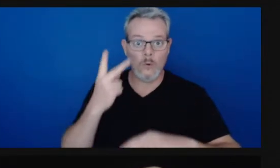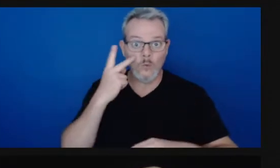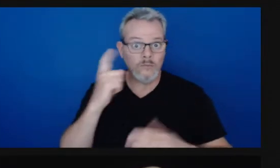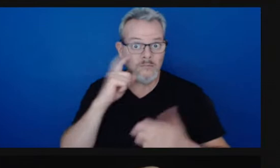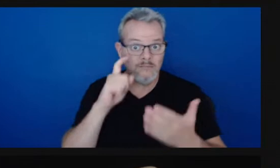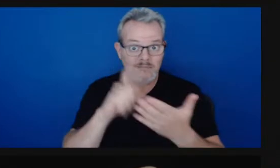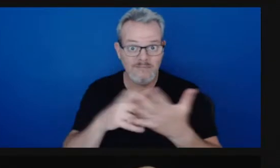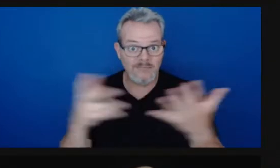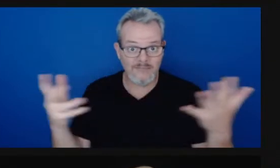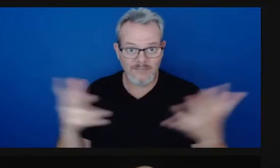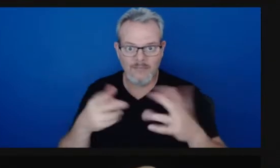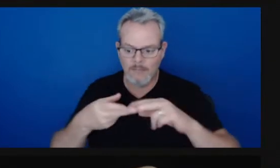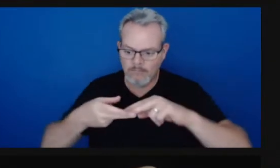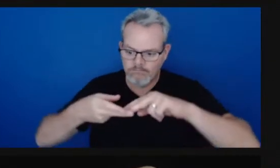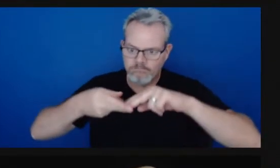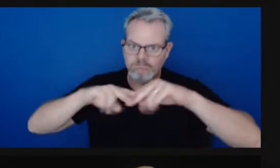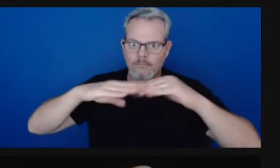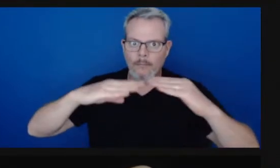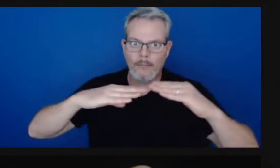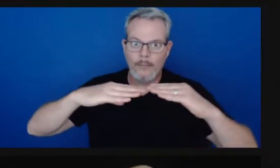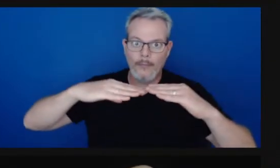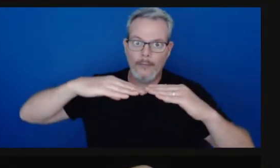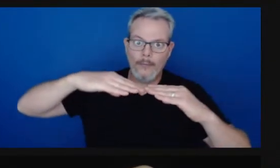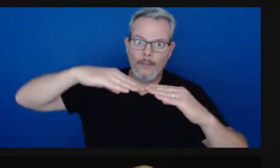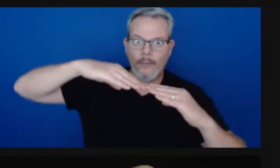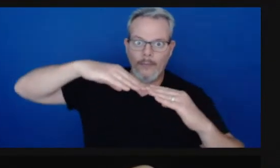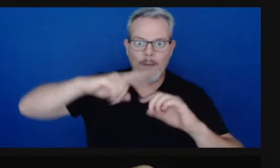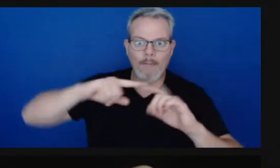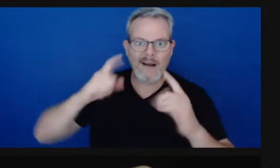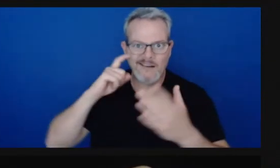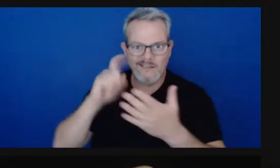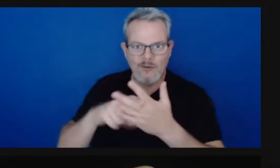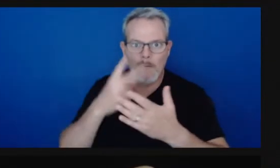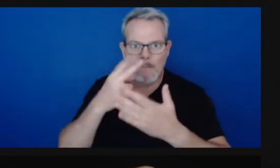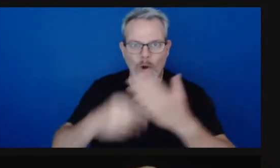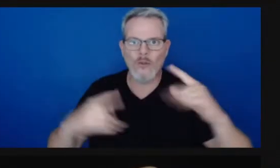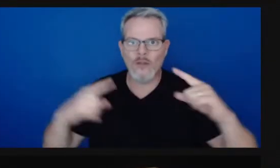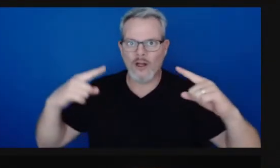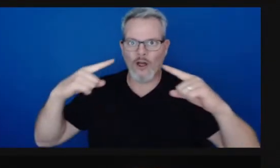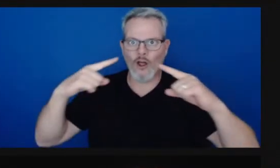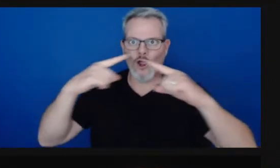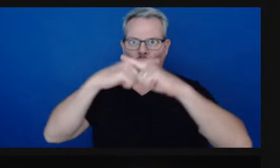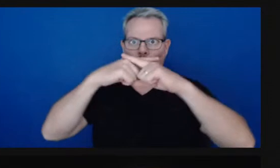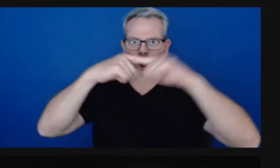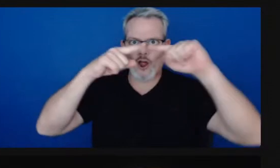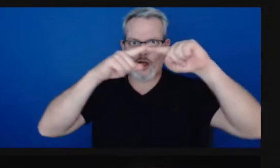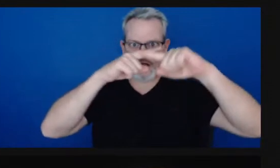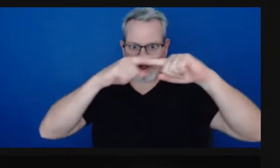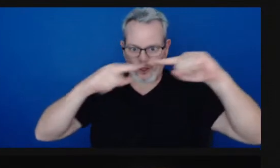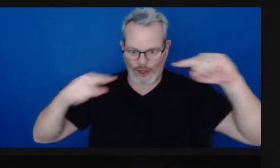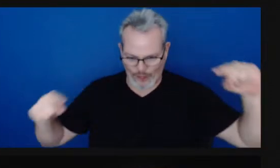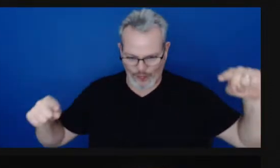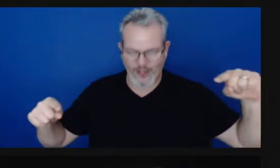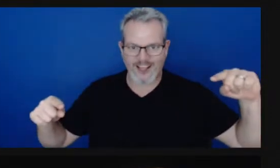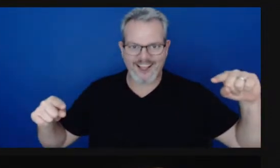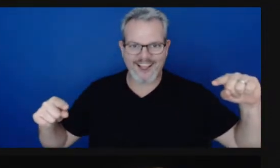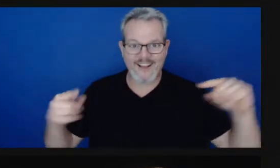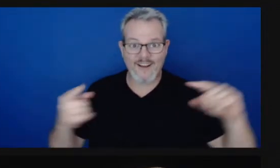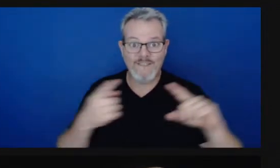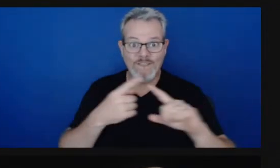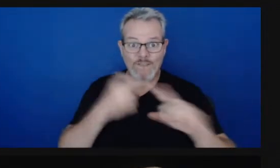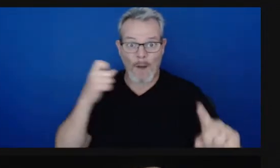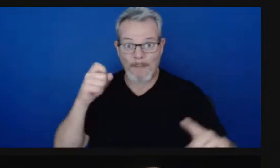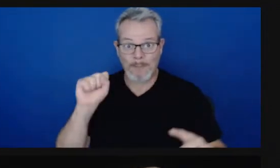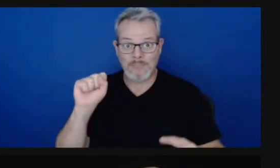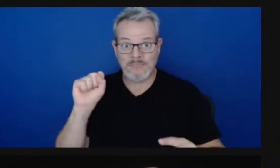showed inflation, the Hale Ma'u area showed deflation, like it was moving from the summit away into the southwest